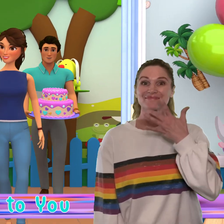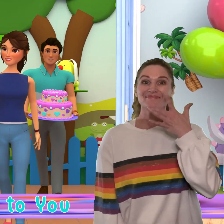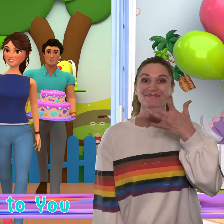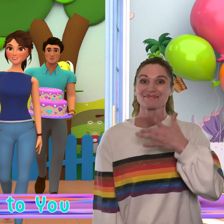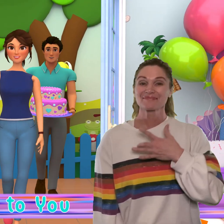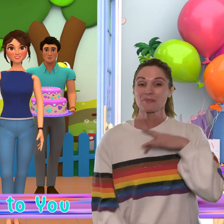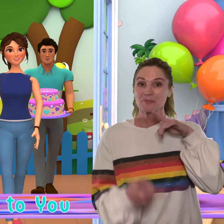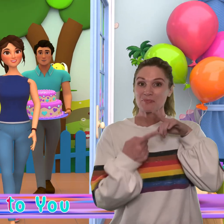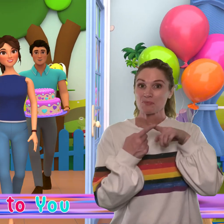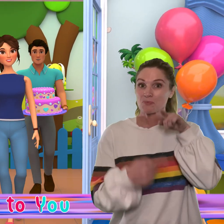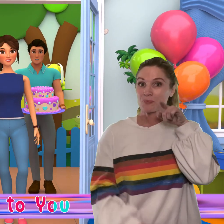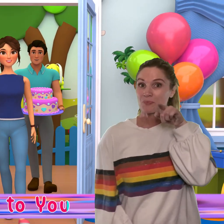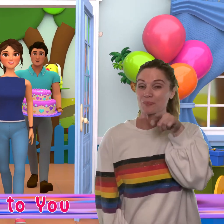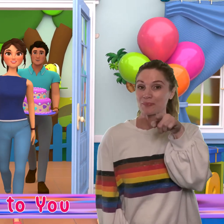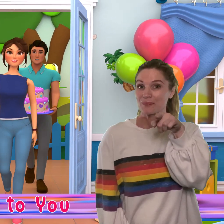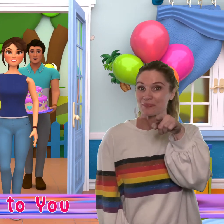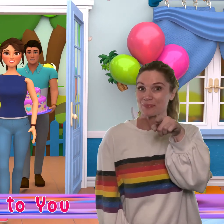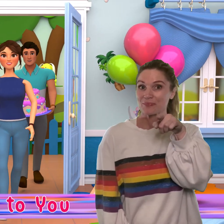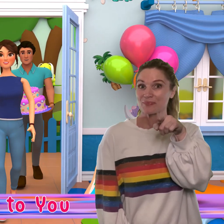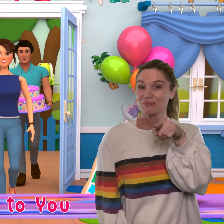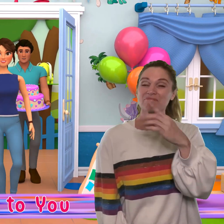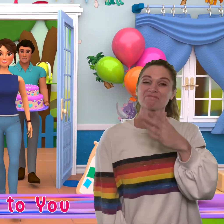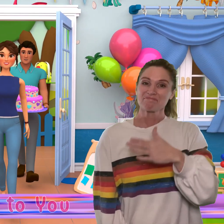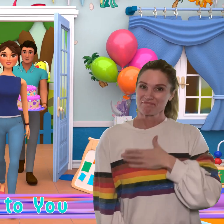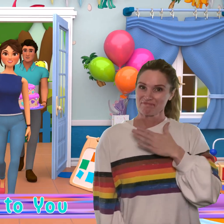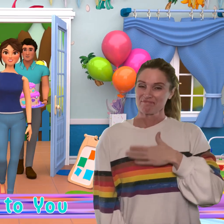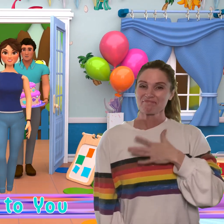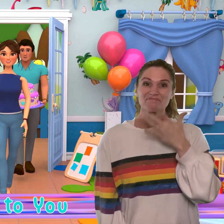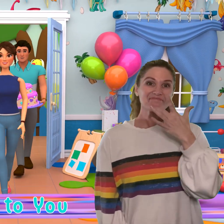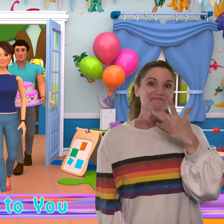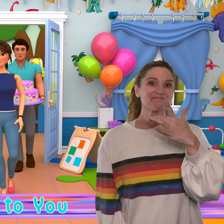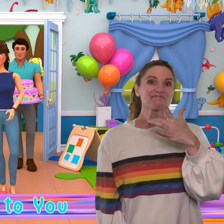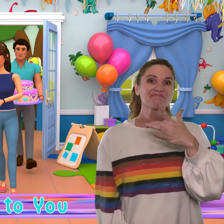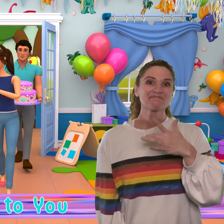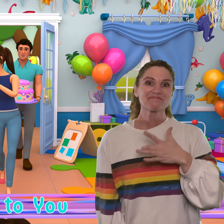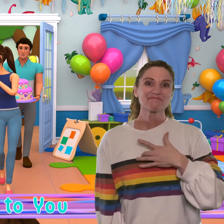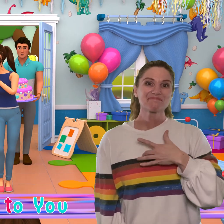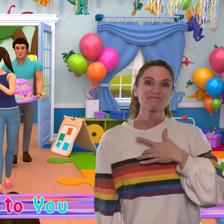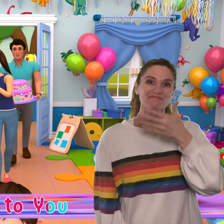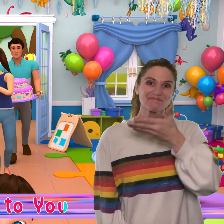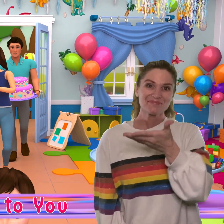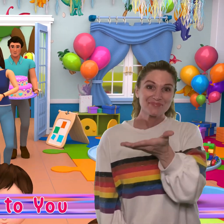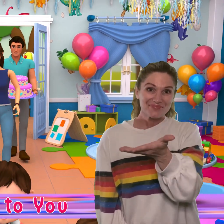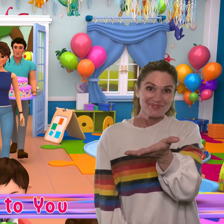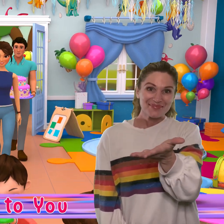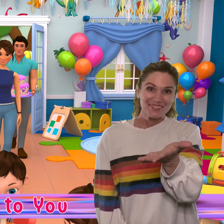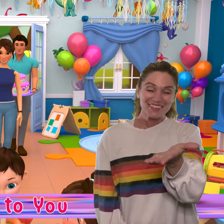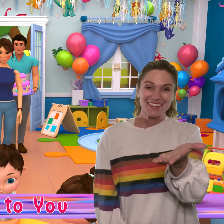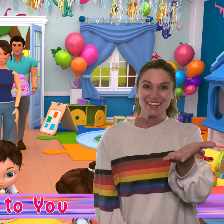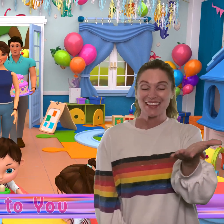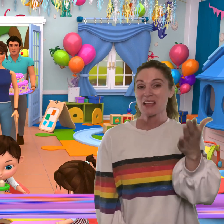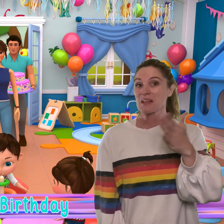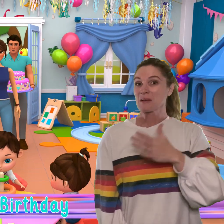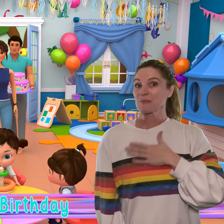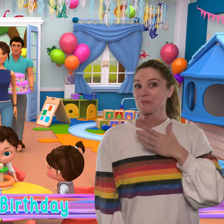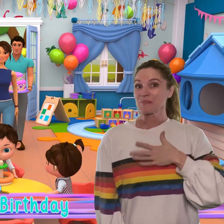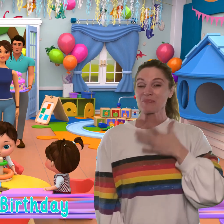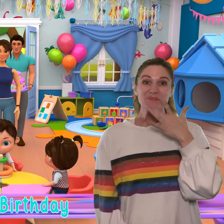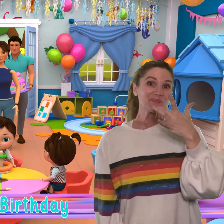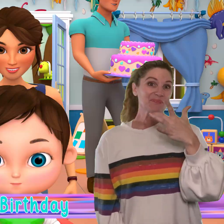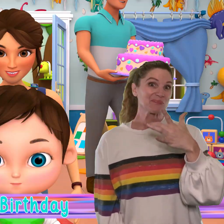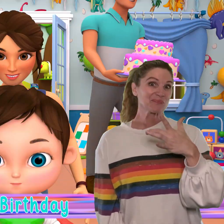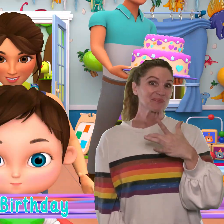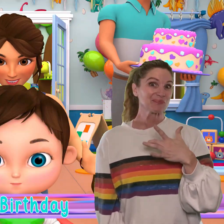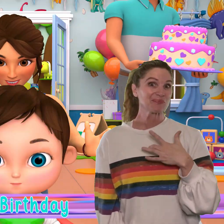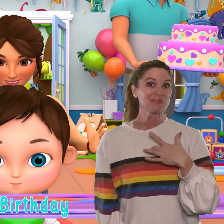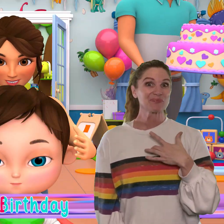happy birthday to you happy birthday to you